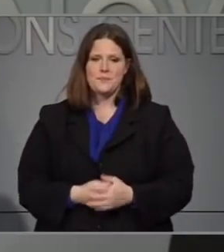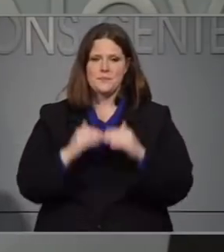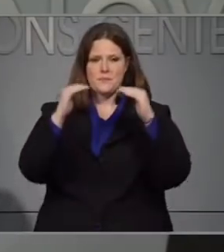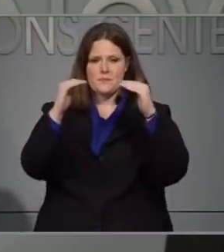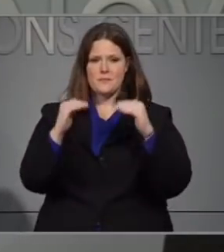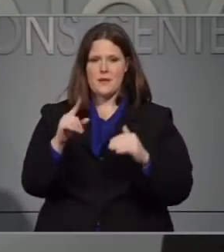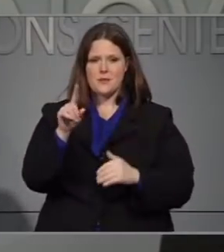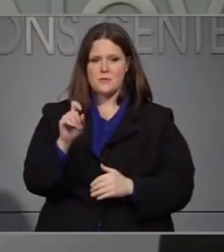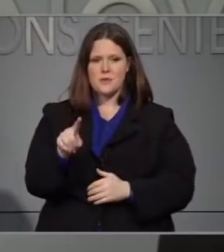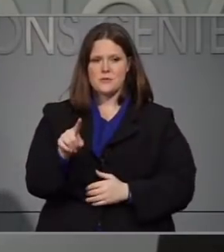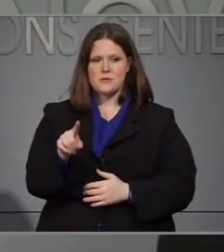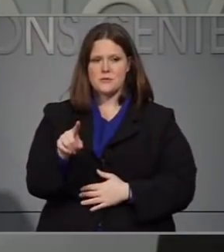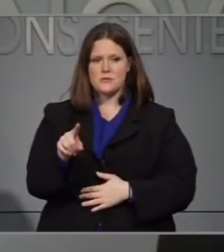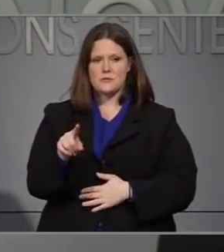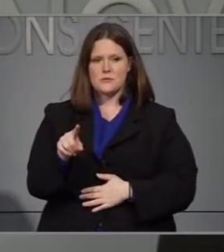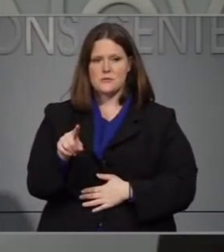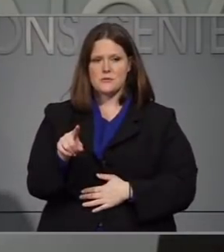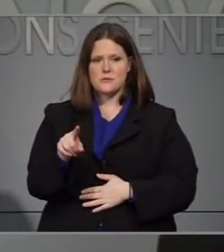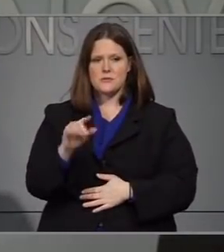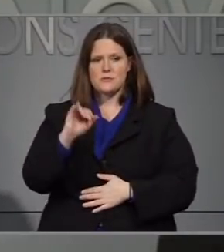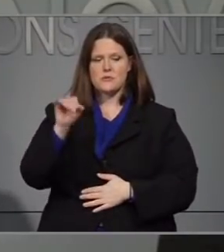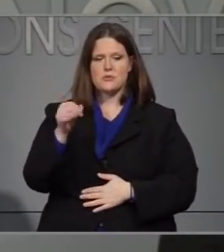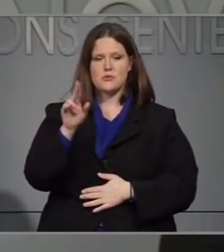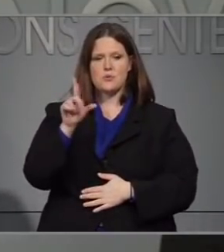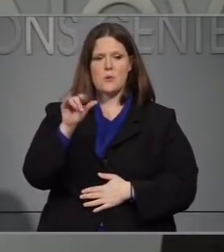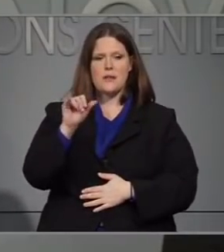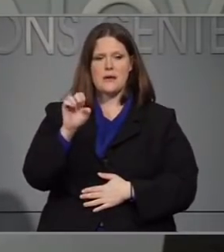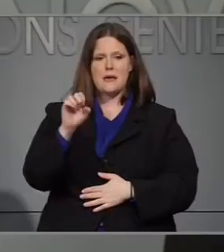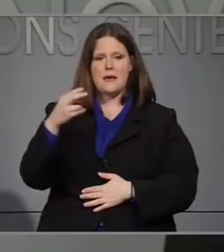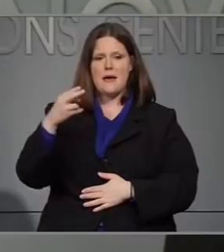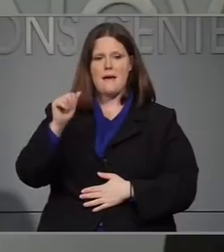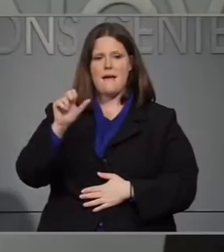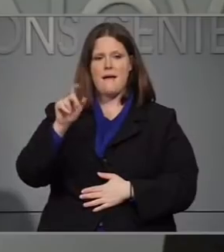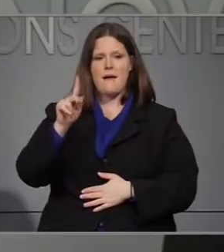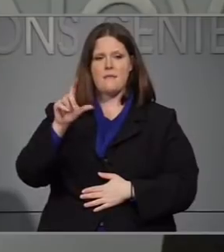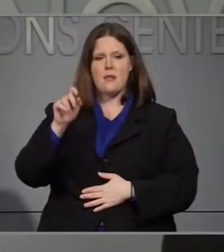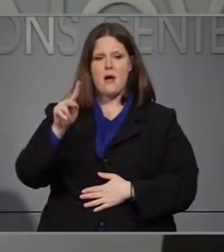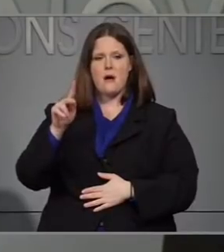Our next question is from Julie Havlack with the Carolina Journal.